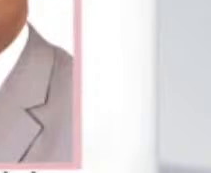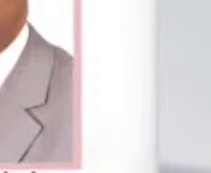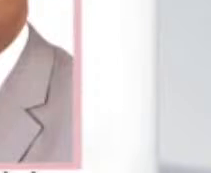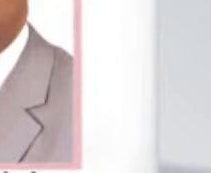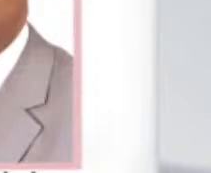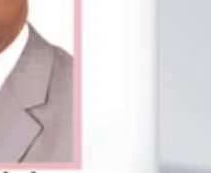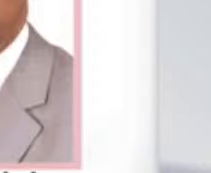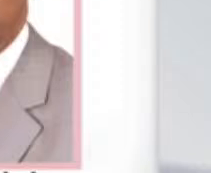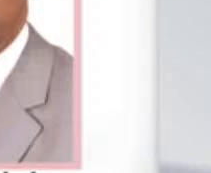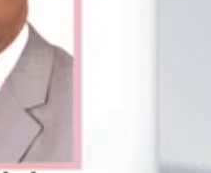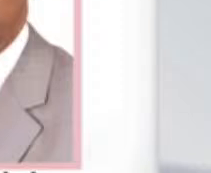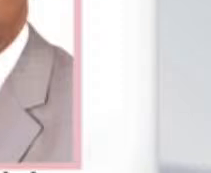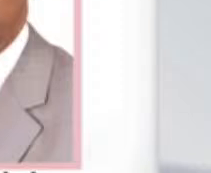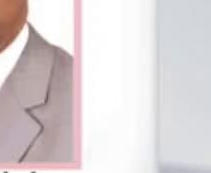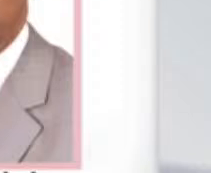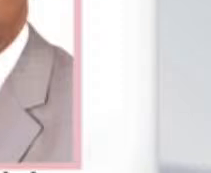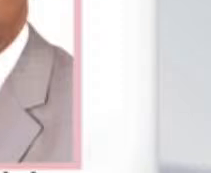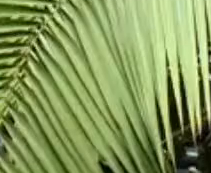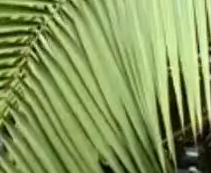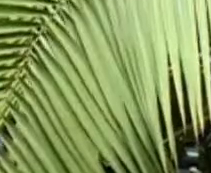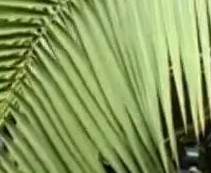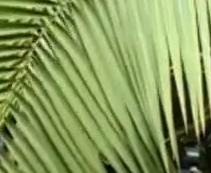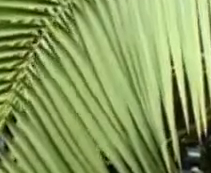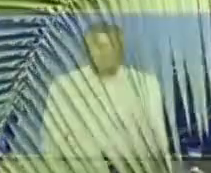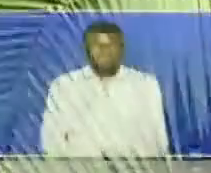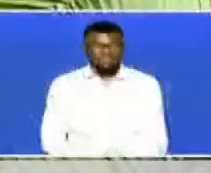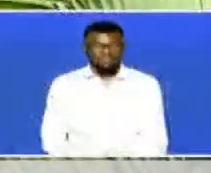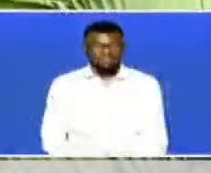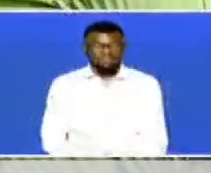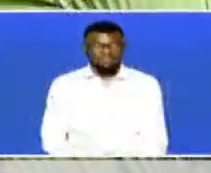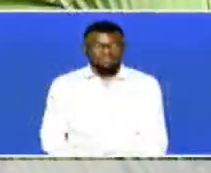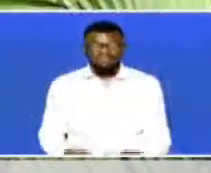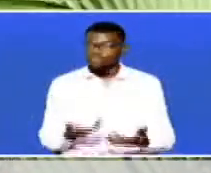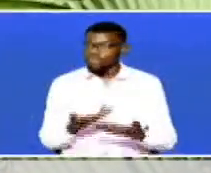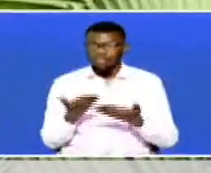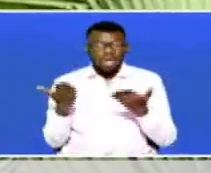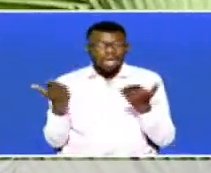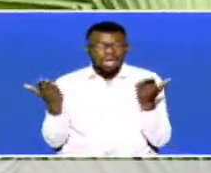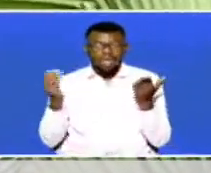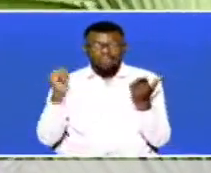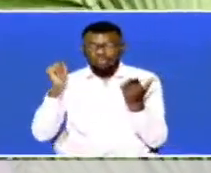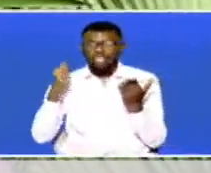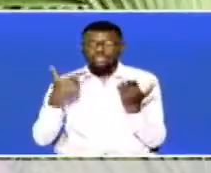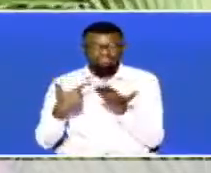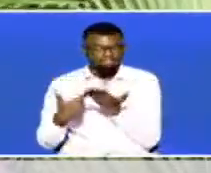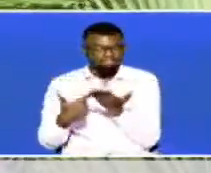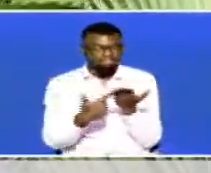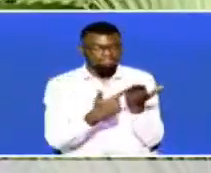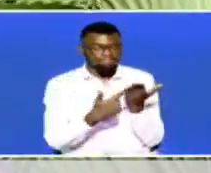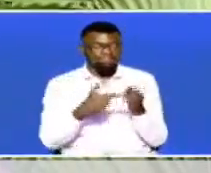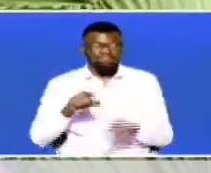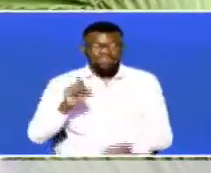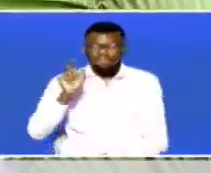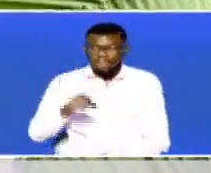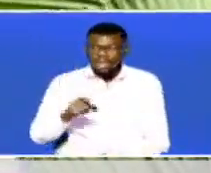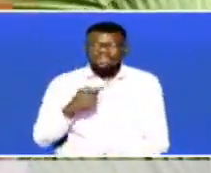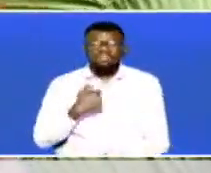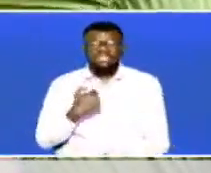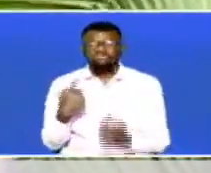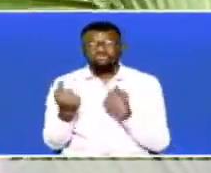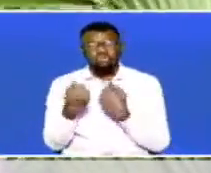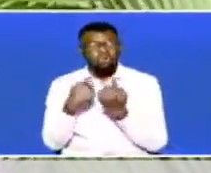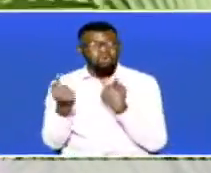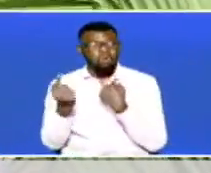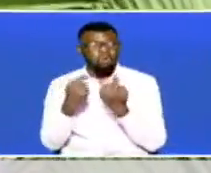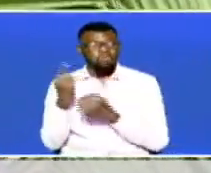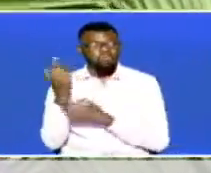Kinyanjui, and Agriculture CS Peter Munya. Everywhere in politics there's negotiation and talks. I have been in talks many times